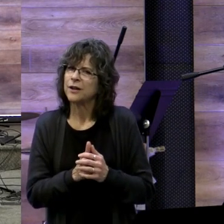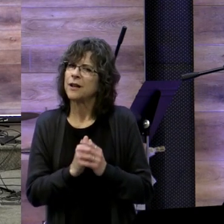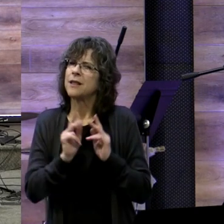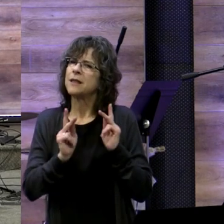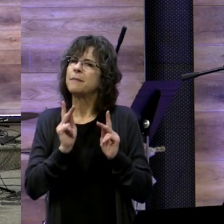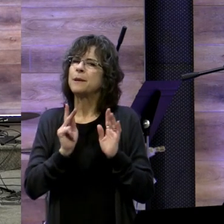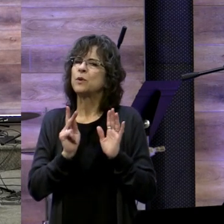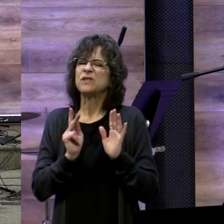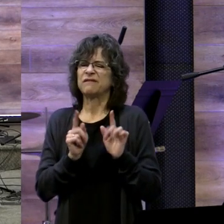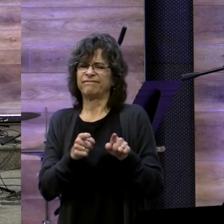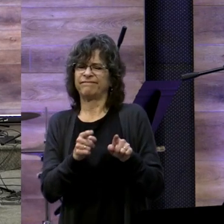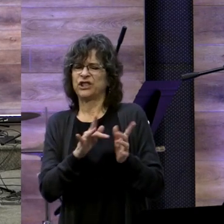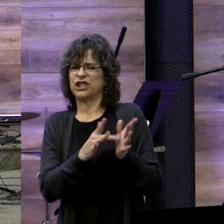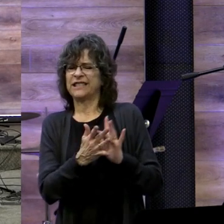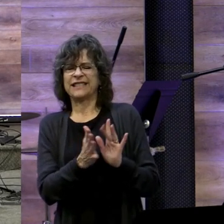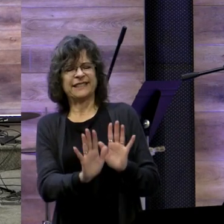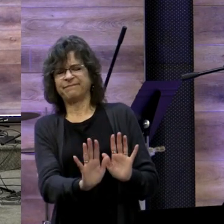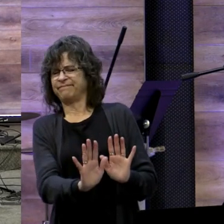Jesus.